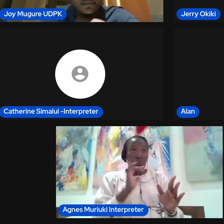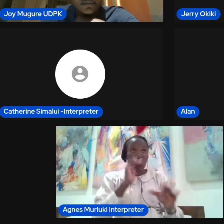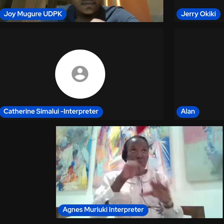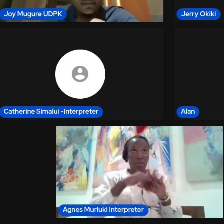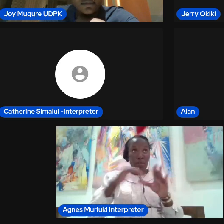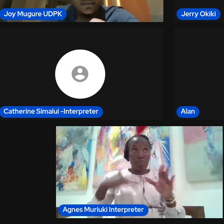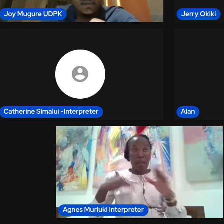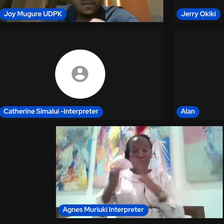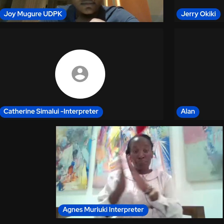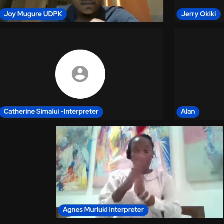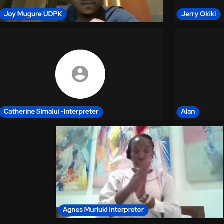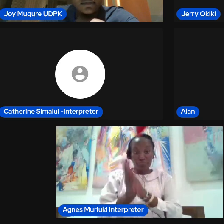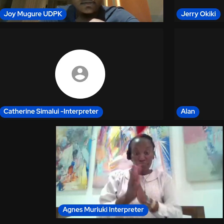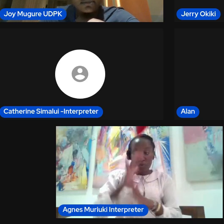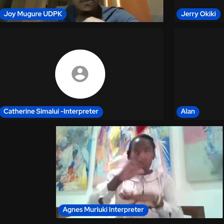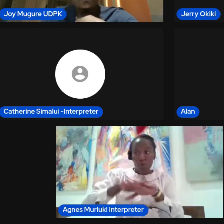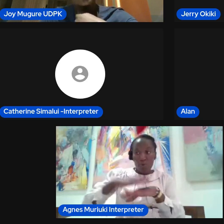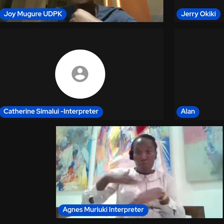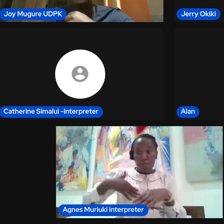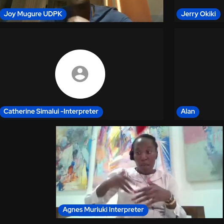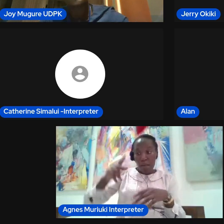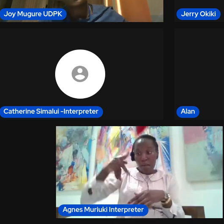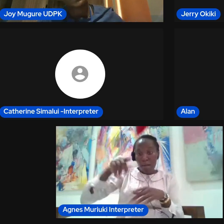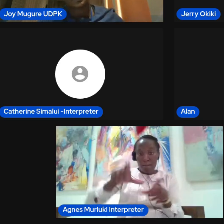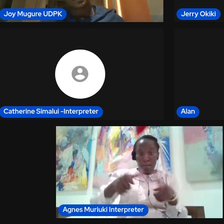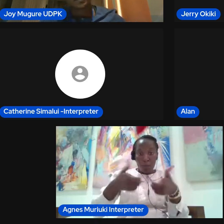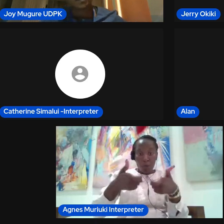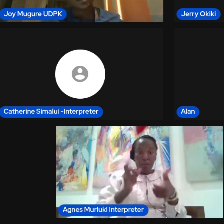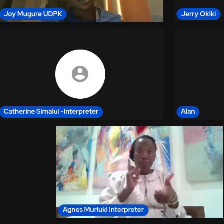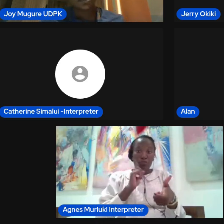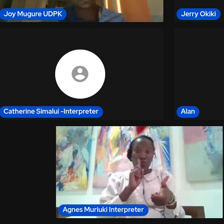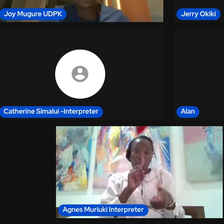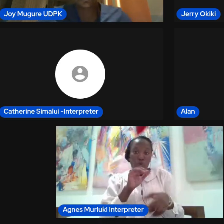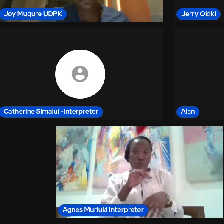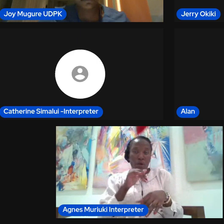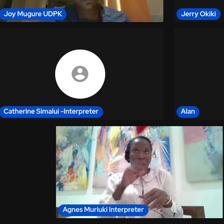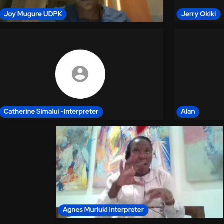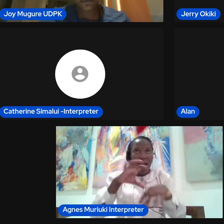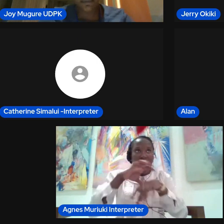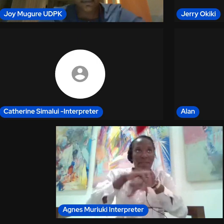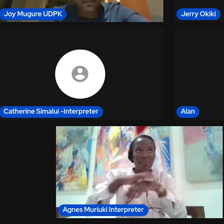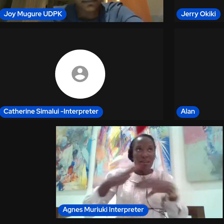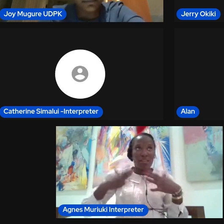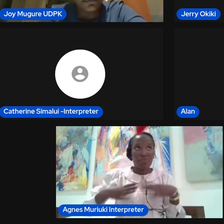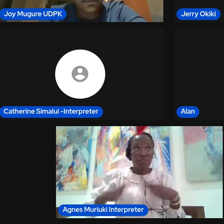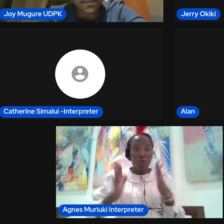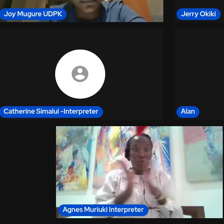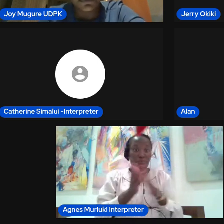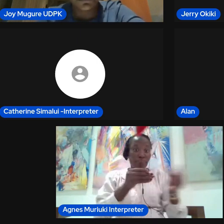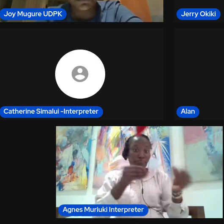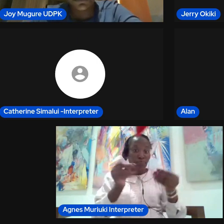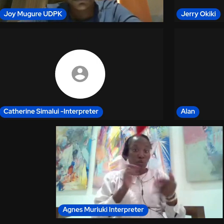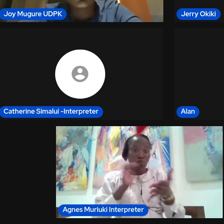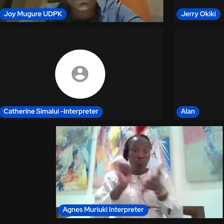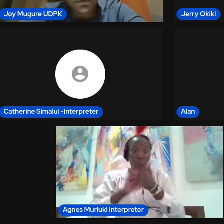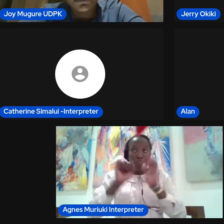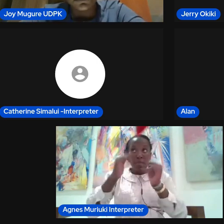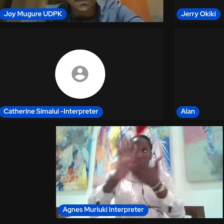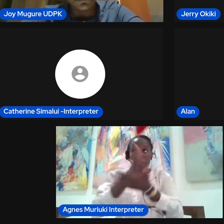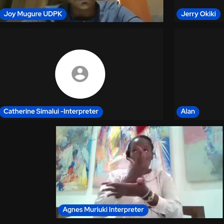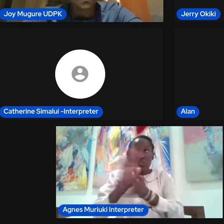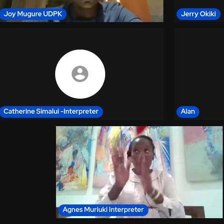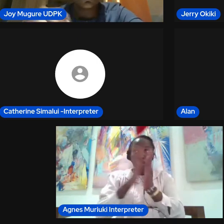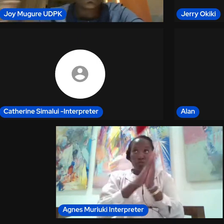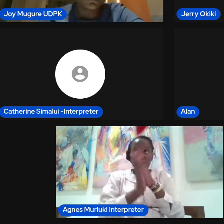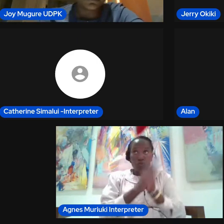of disability and flawlessness, so I get persons with disability so that they can share their stories, and so that you can